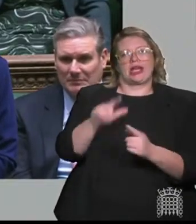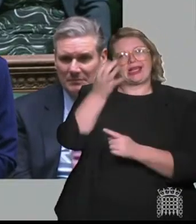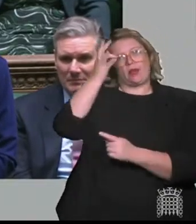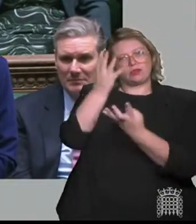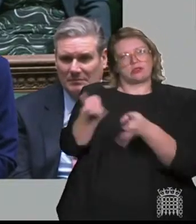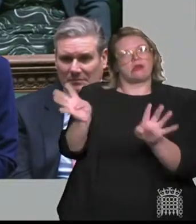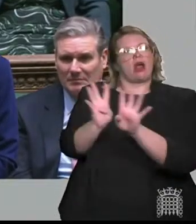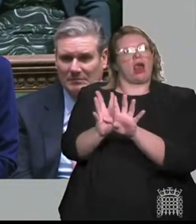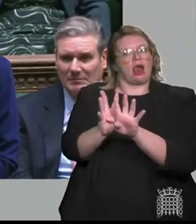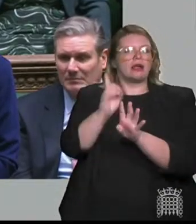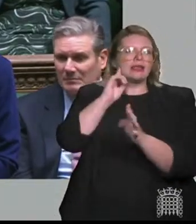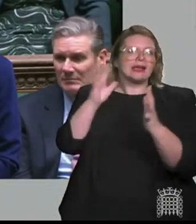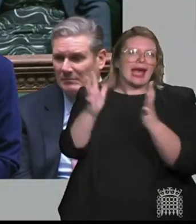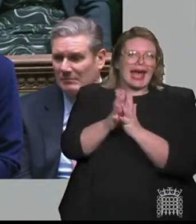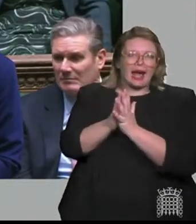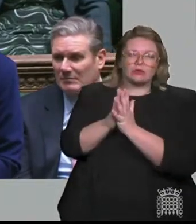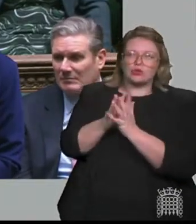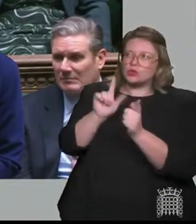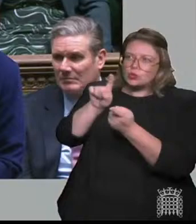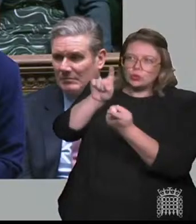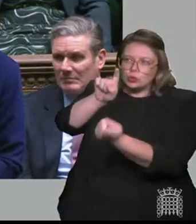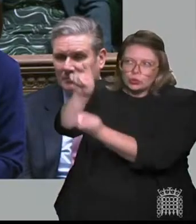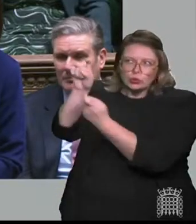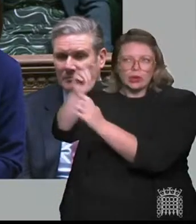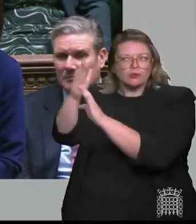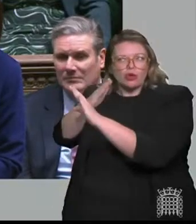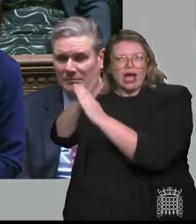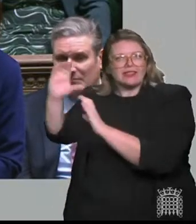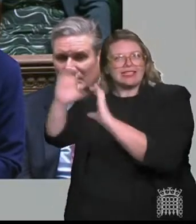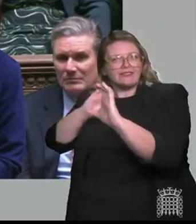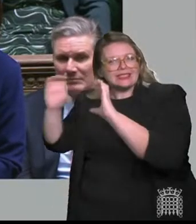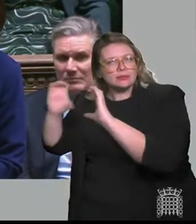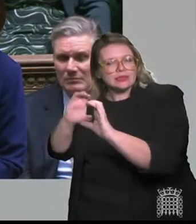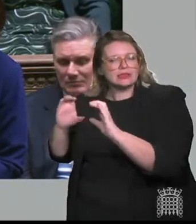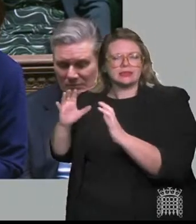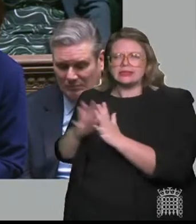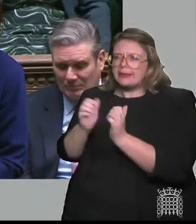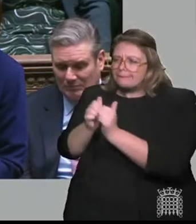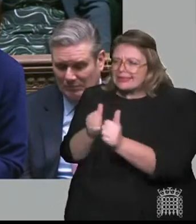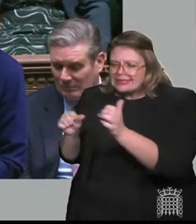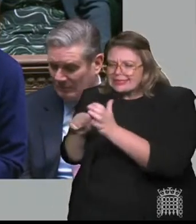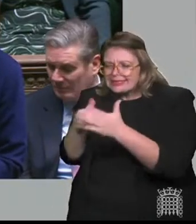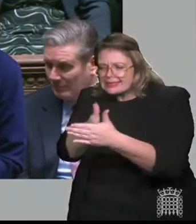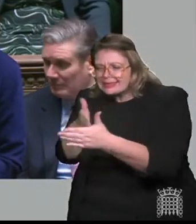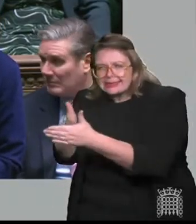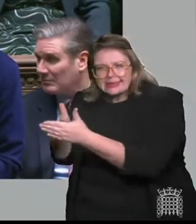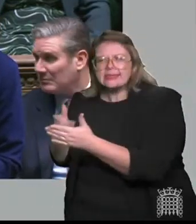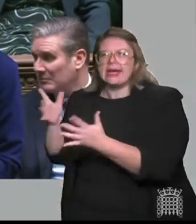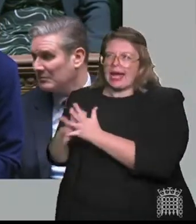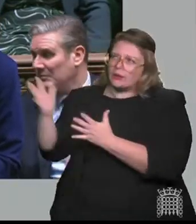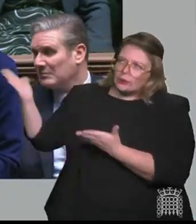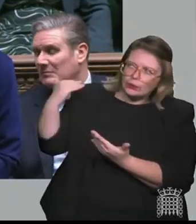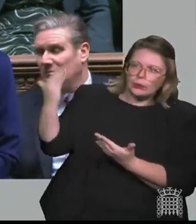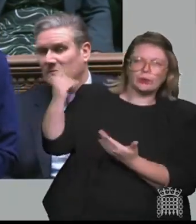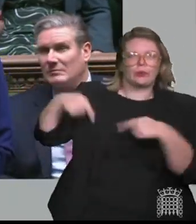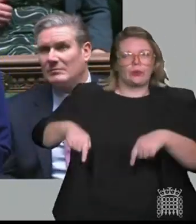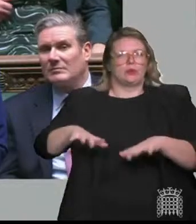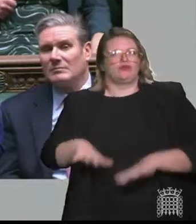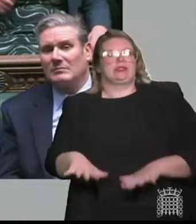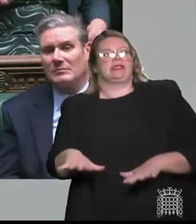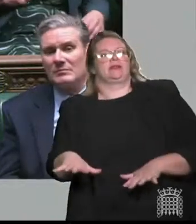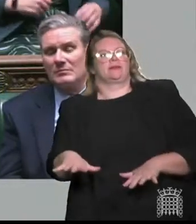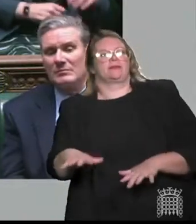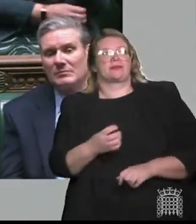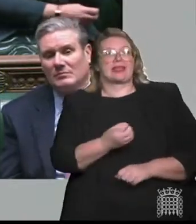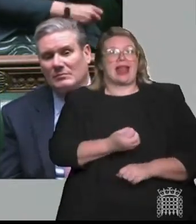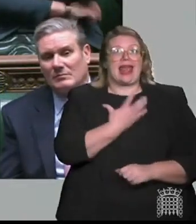focused on unlocking private investment by addressing the delivery challenges businesses face when investing in Britain. Through Labour's